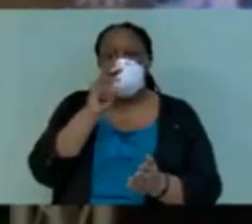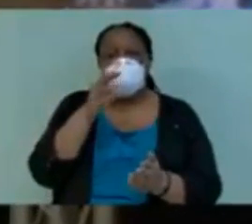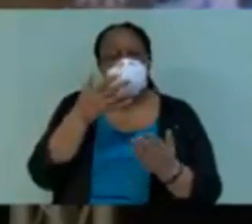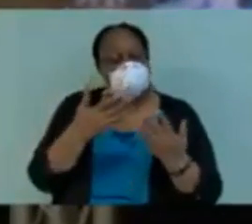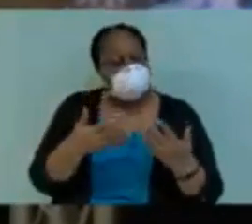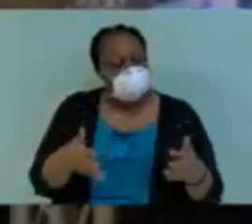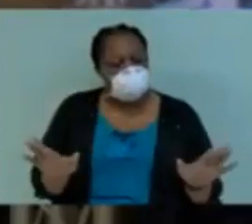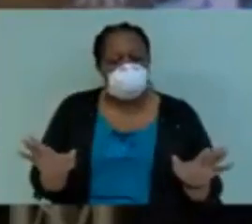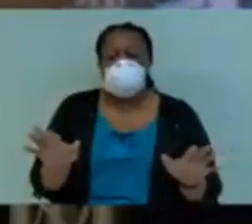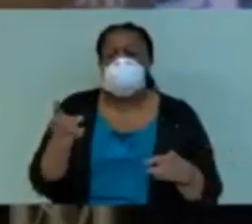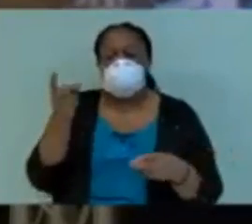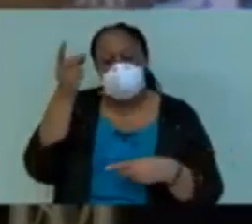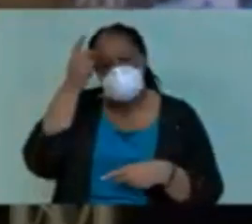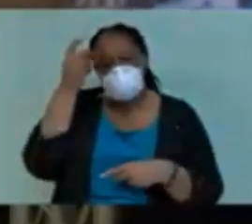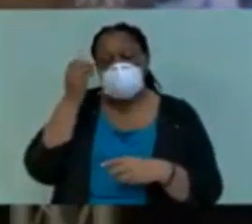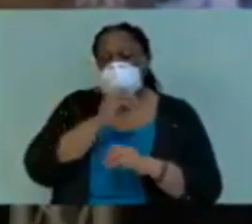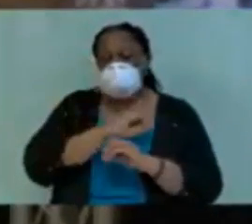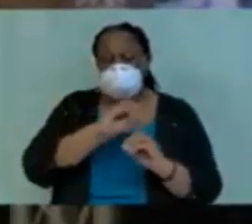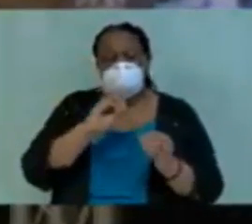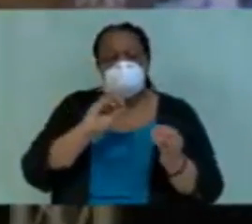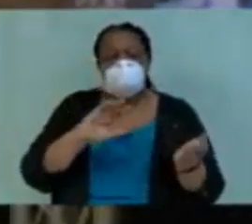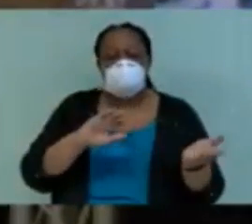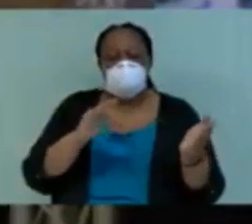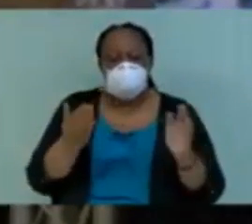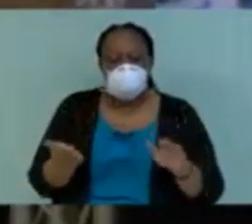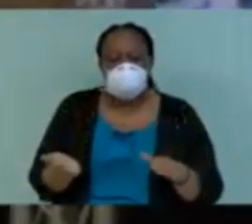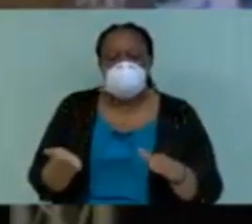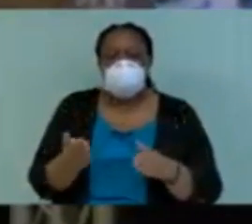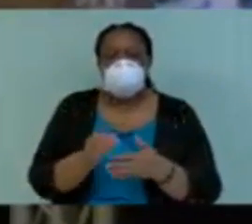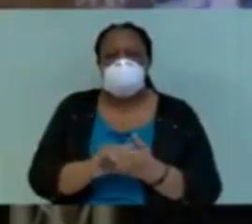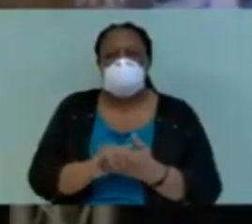tested with 15 confirmed positive,